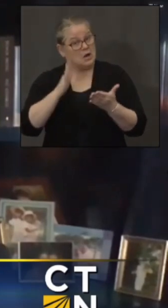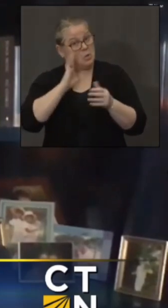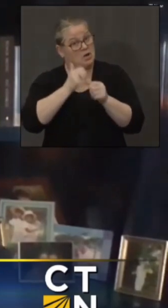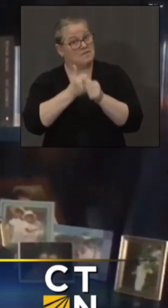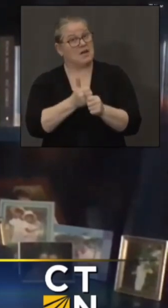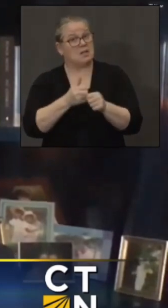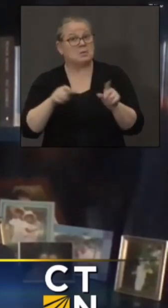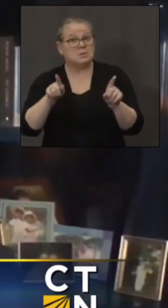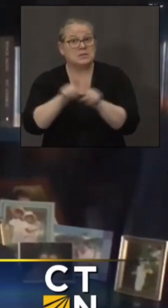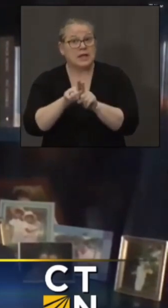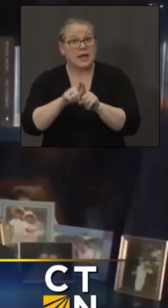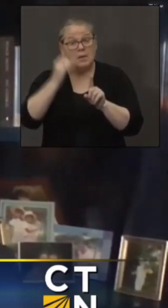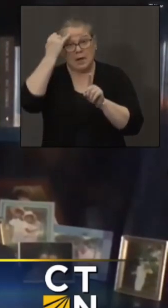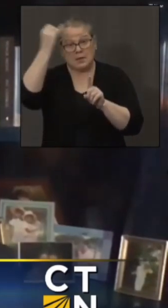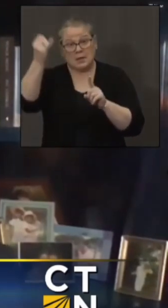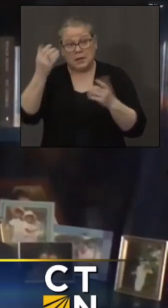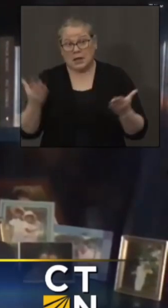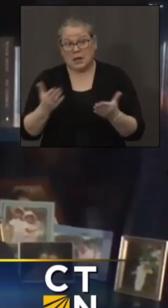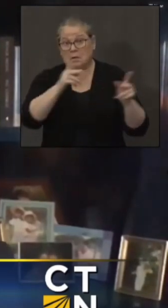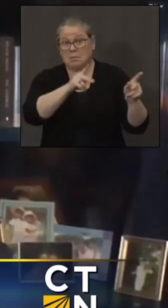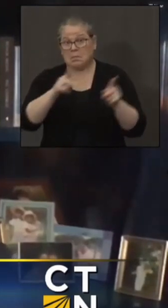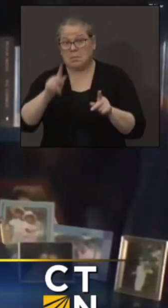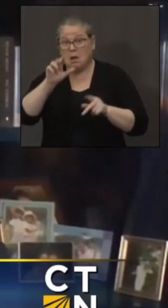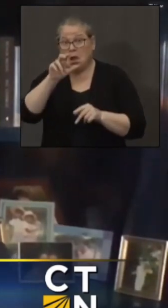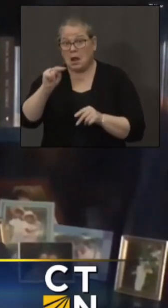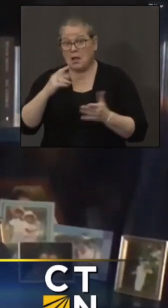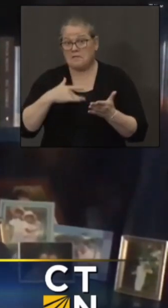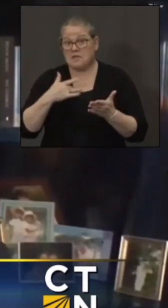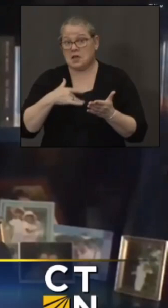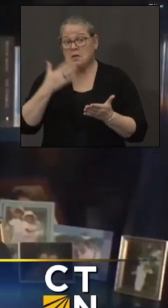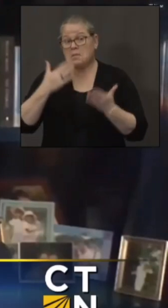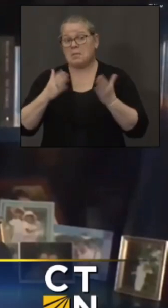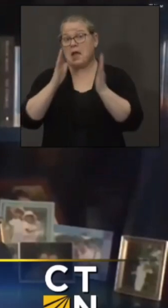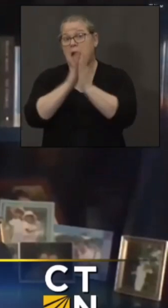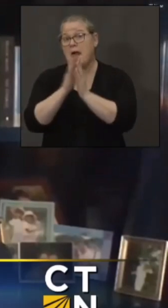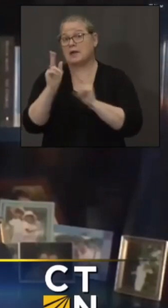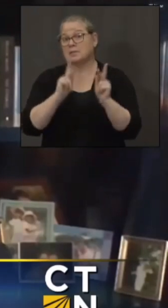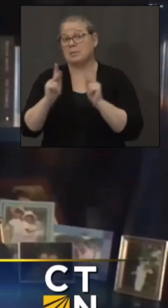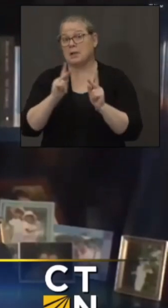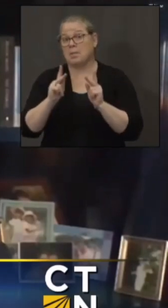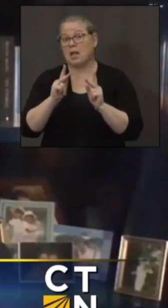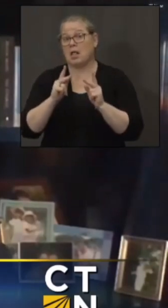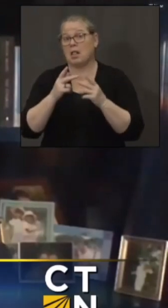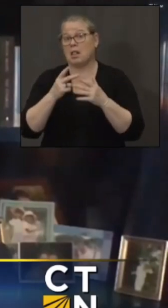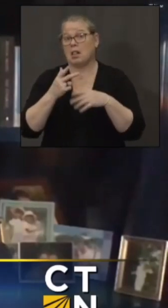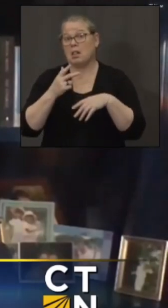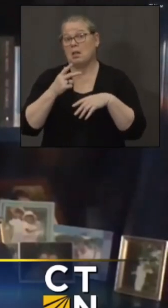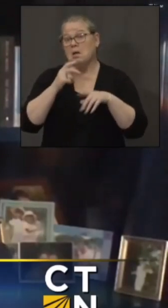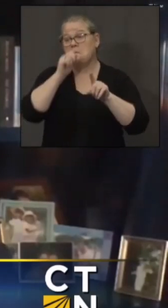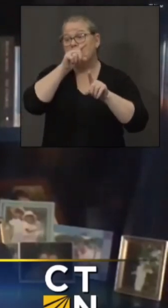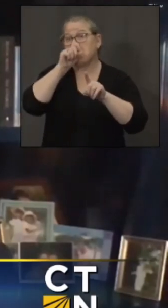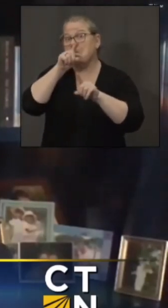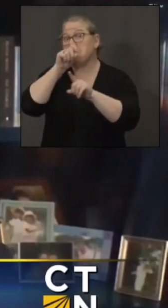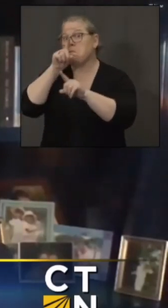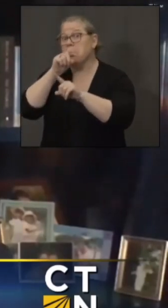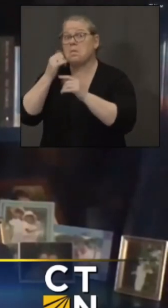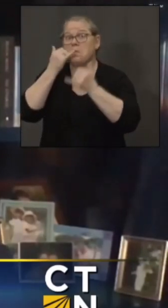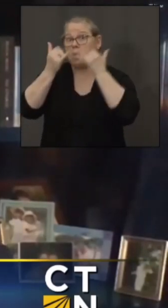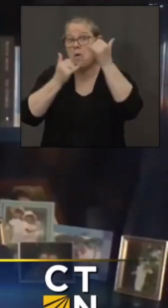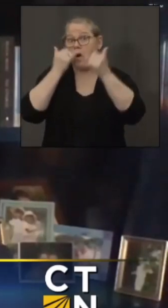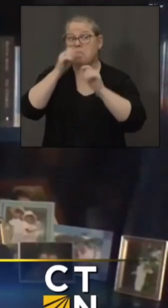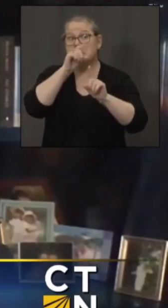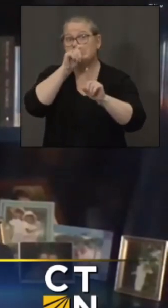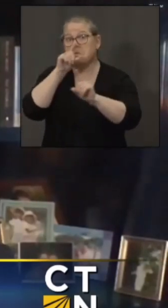today, about having residents calling local authorities, health department on their